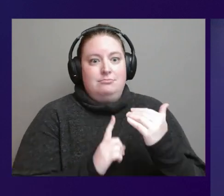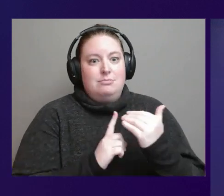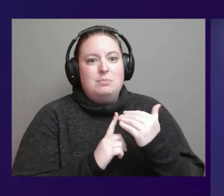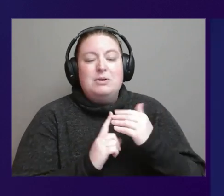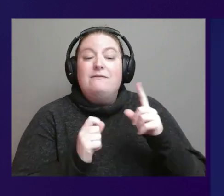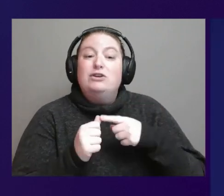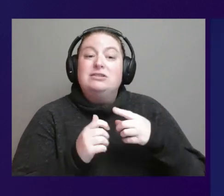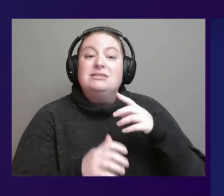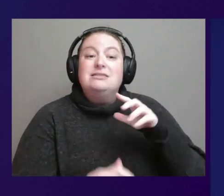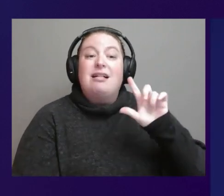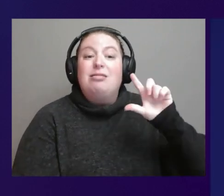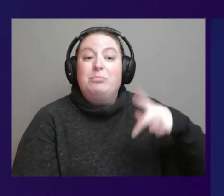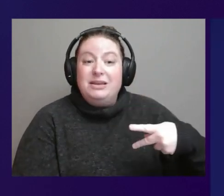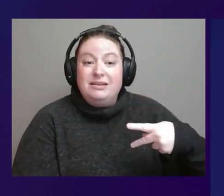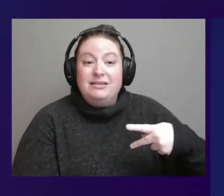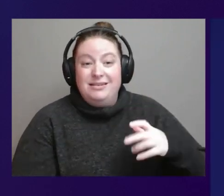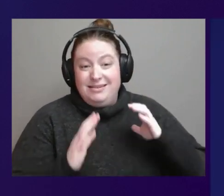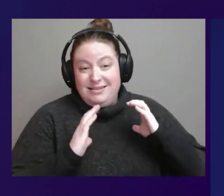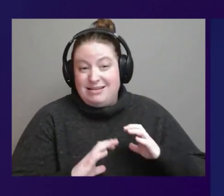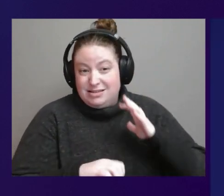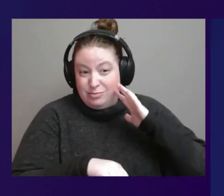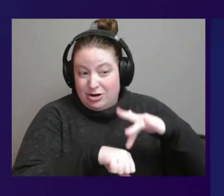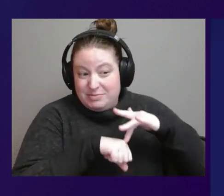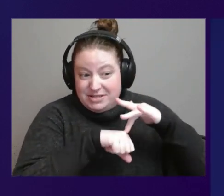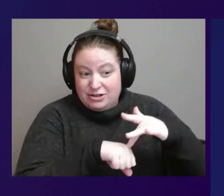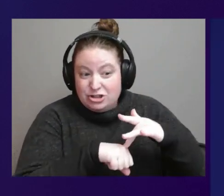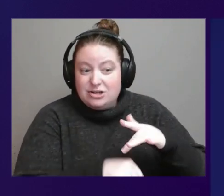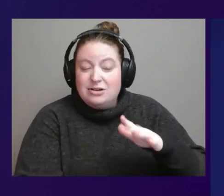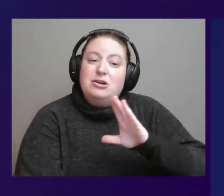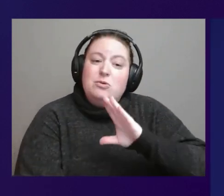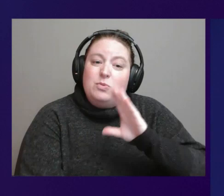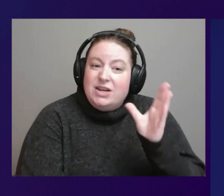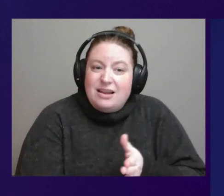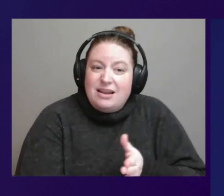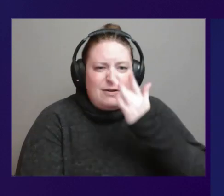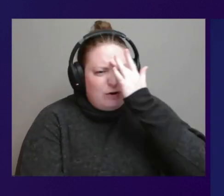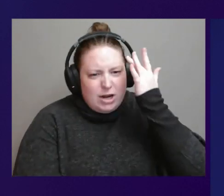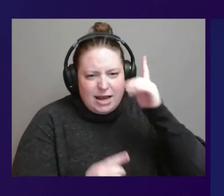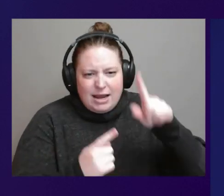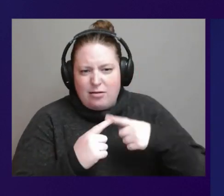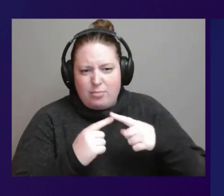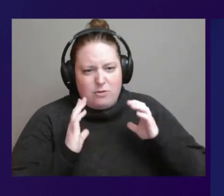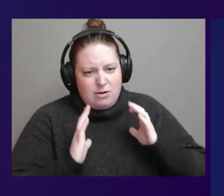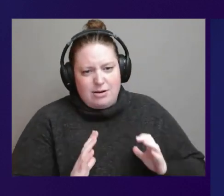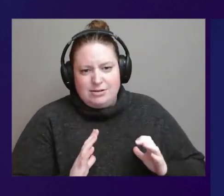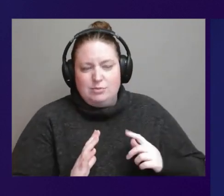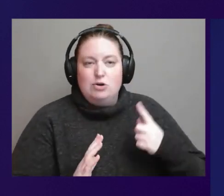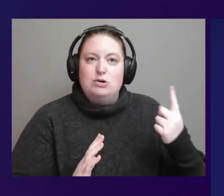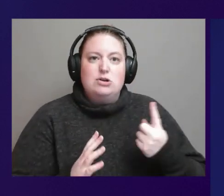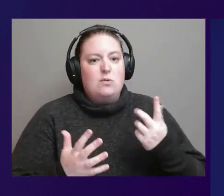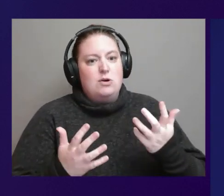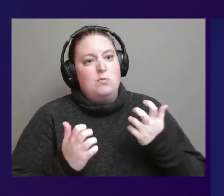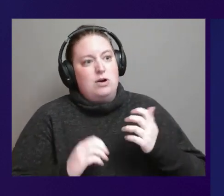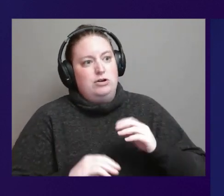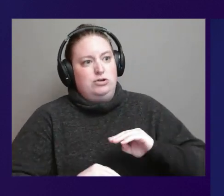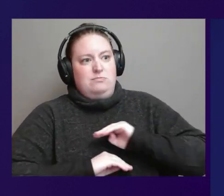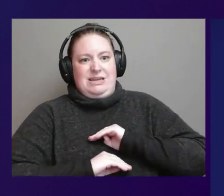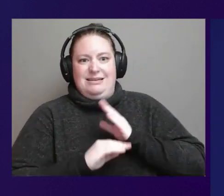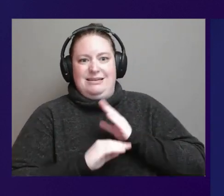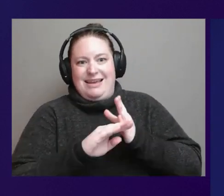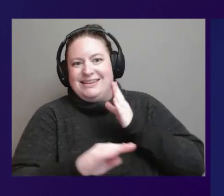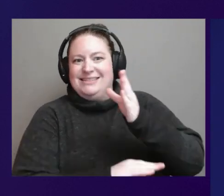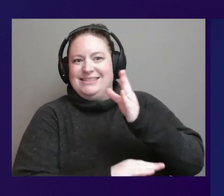about customer obsession. We never forget about our customers, and we're always doing our best to meet and exceed your expectations every